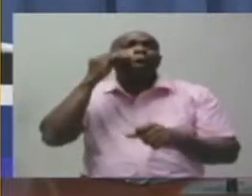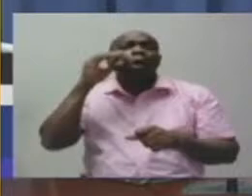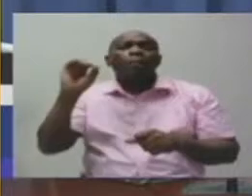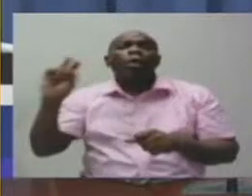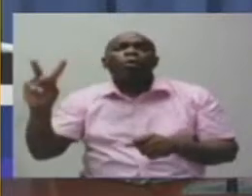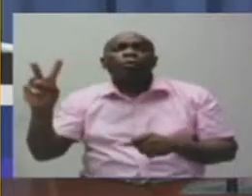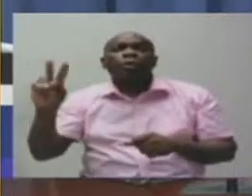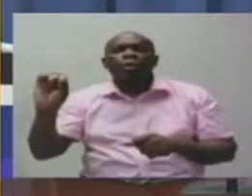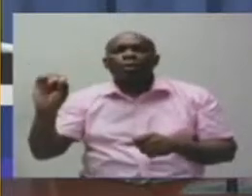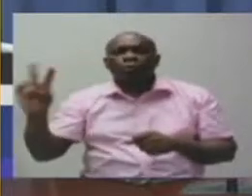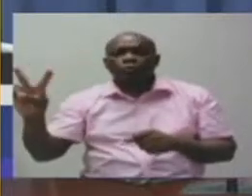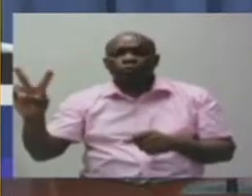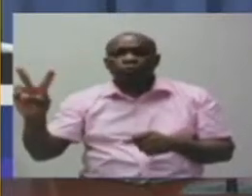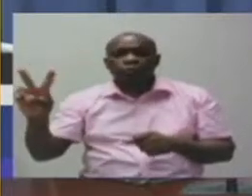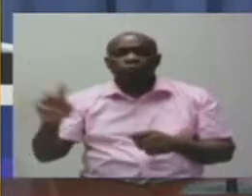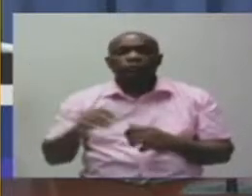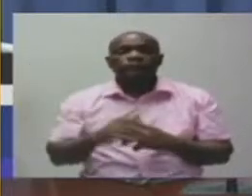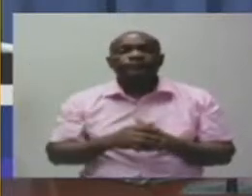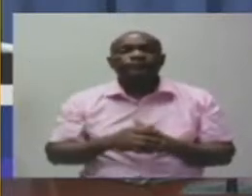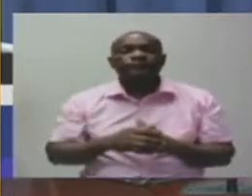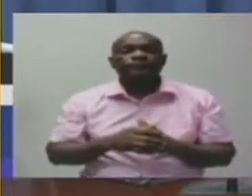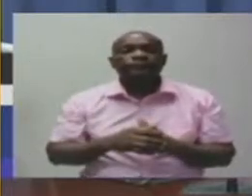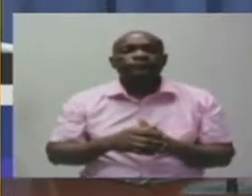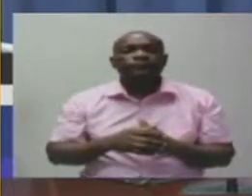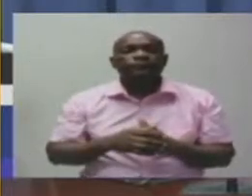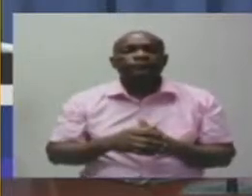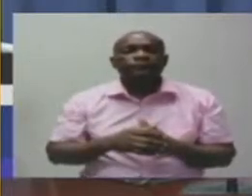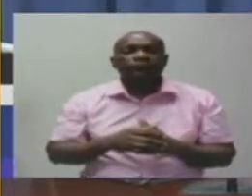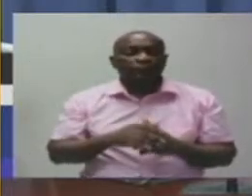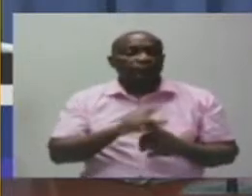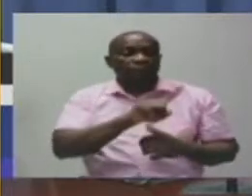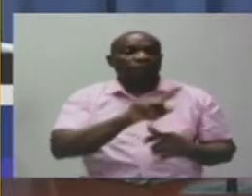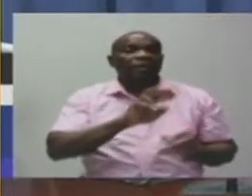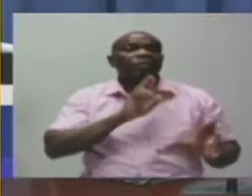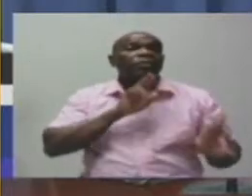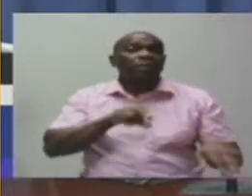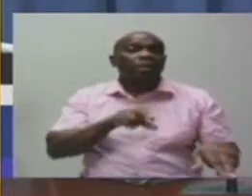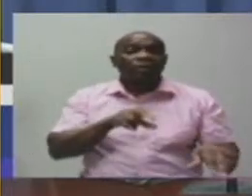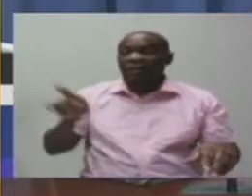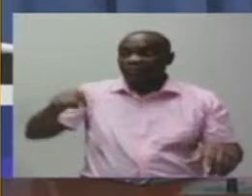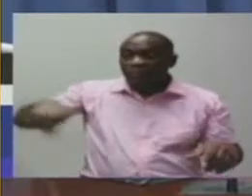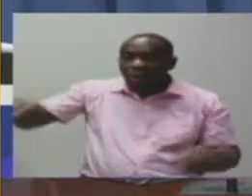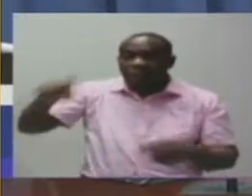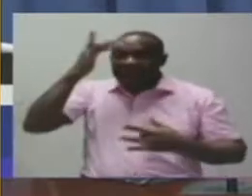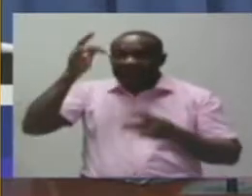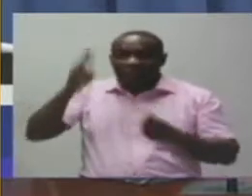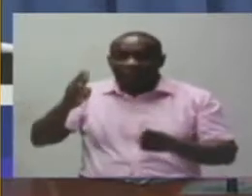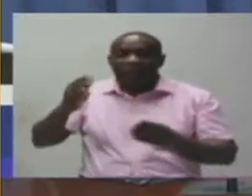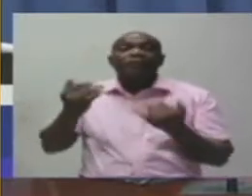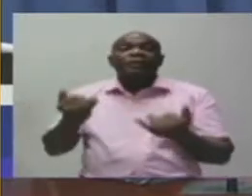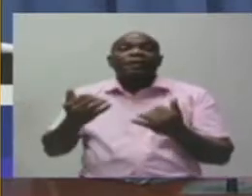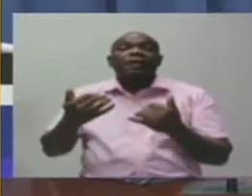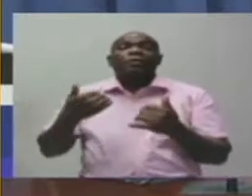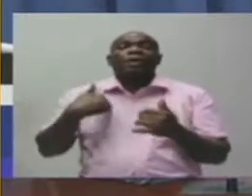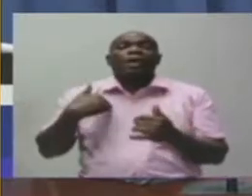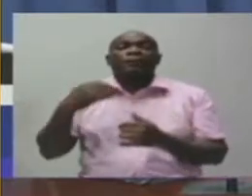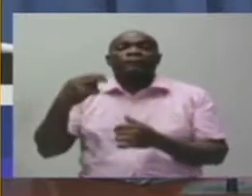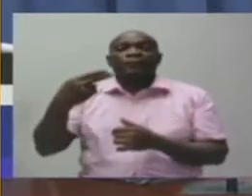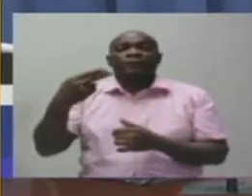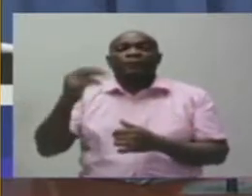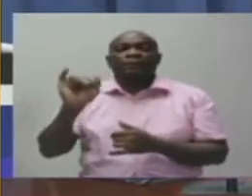to me yesterday is that these patients are now hypoxic at home. Hypoxia means you don't have enough oxygen